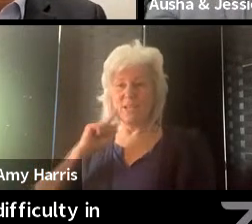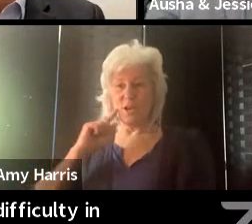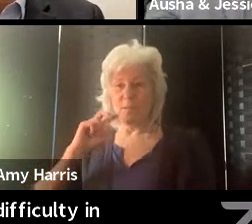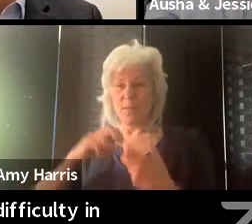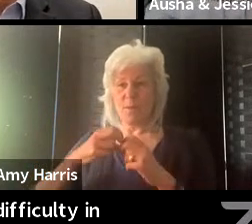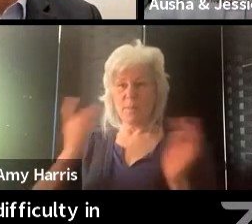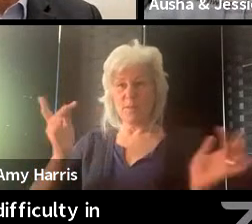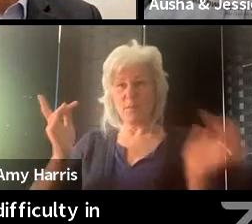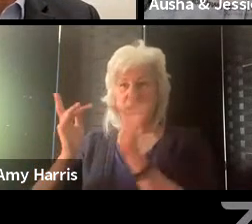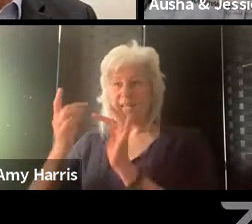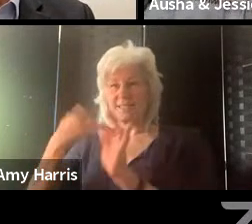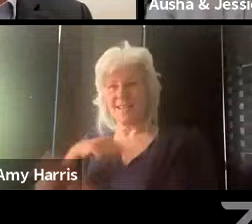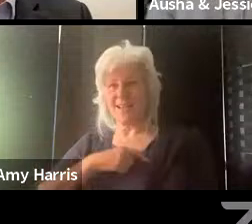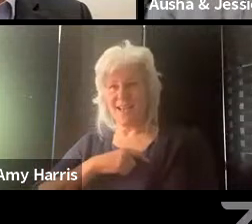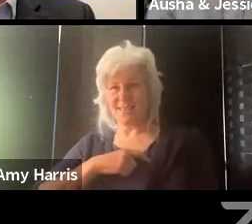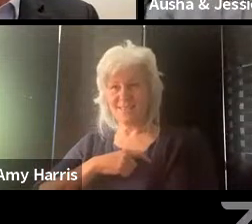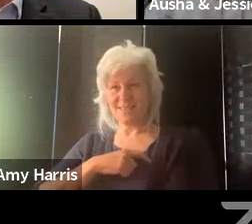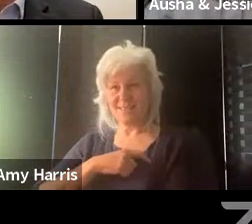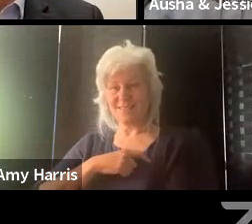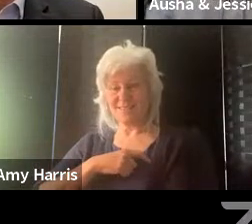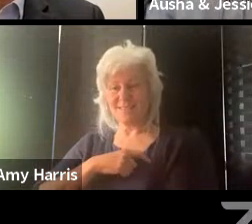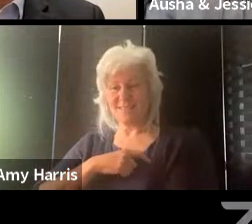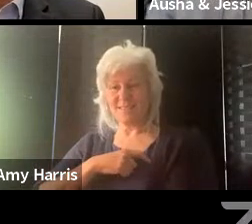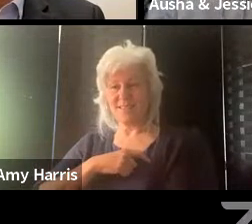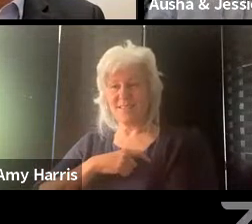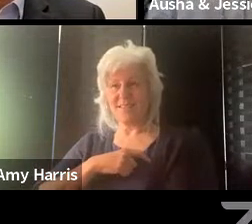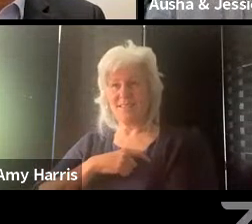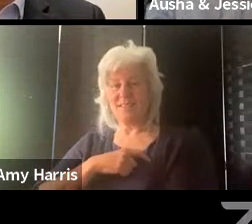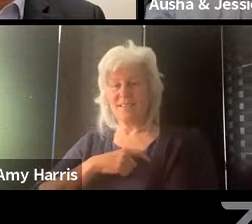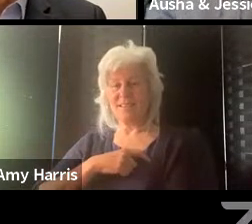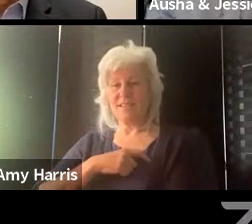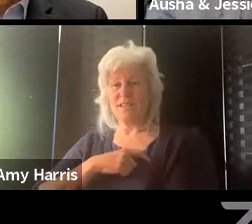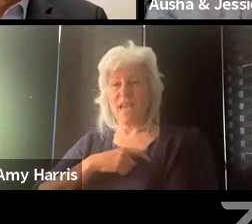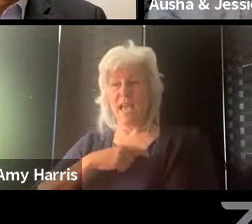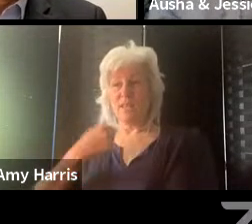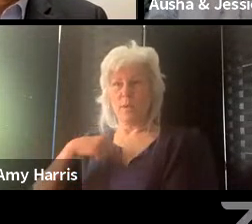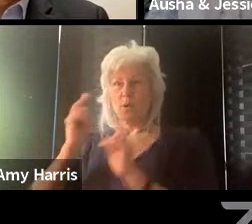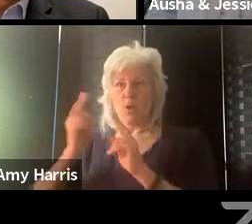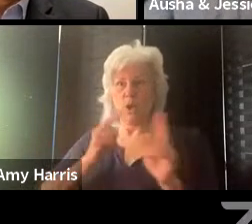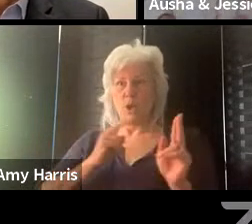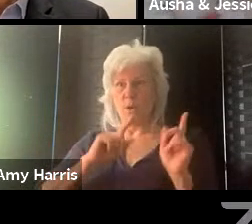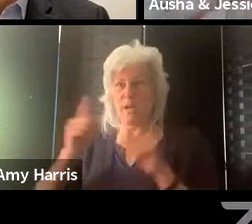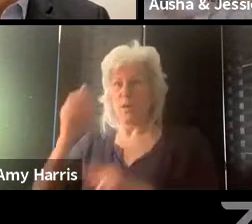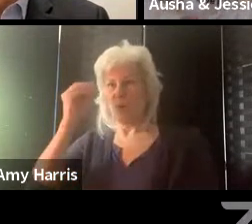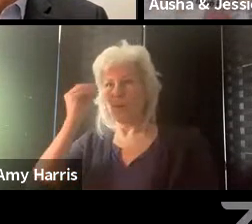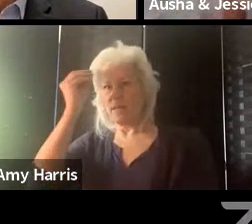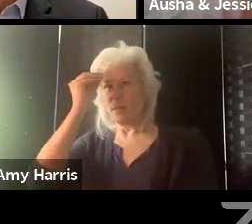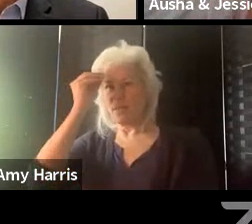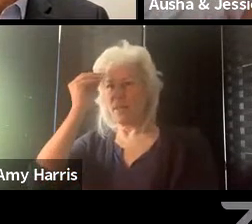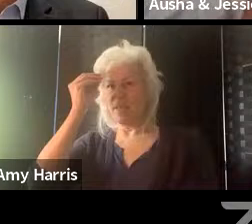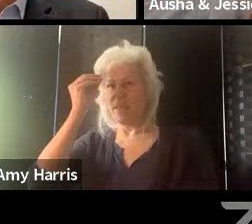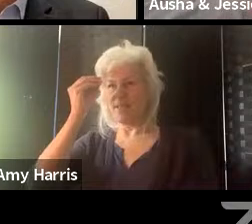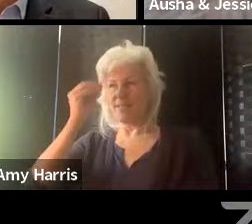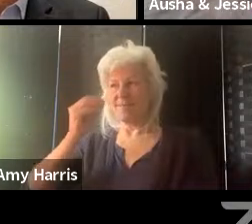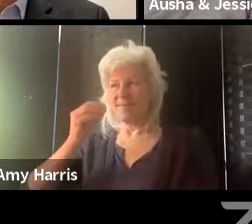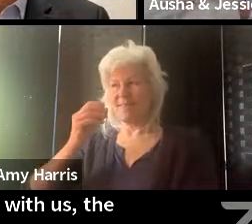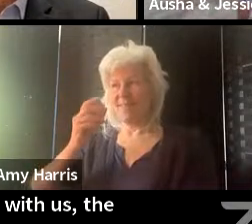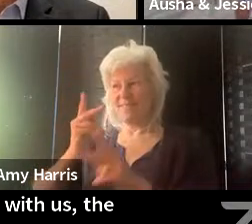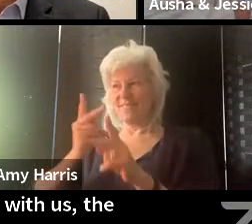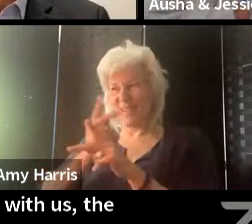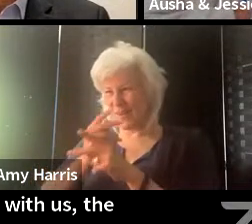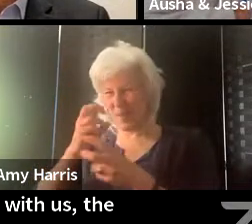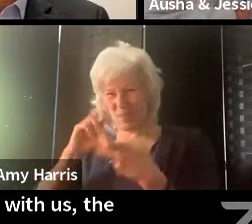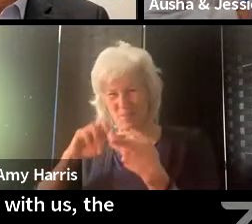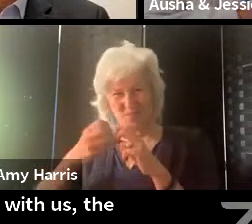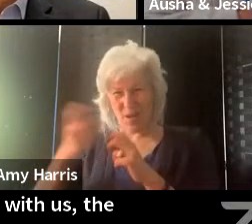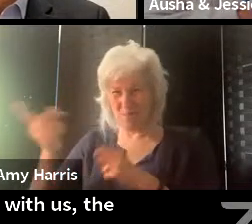touch with us, the six of us, so that we could rush to Olympia quickly and straighten out any problems that we might be